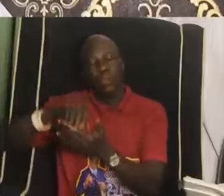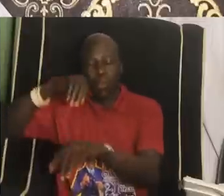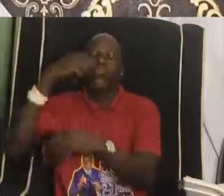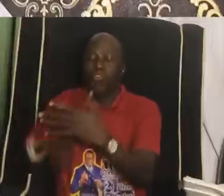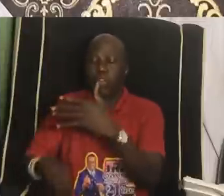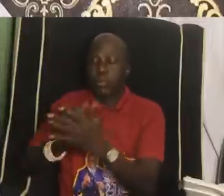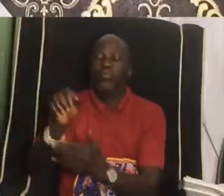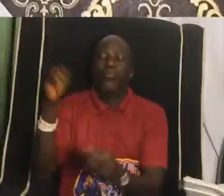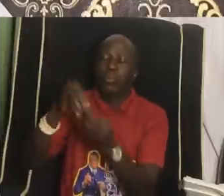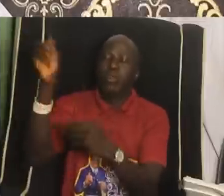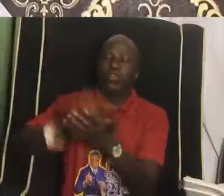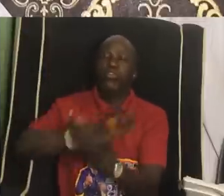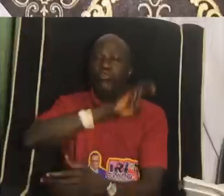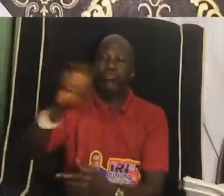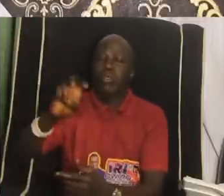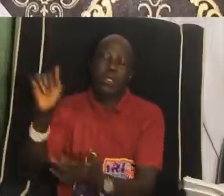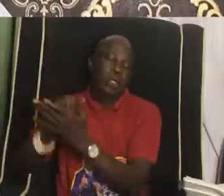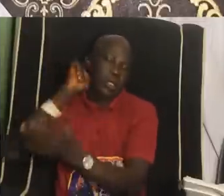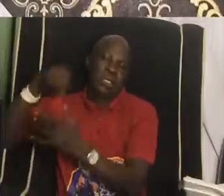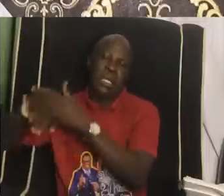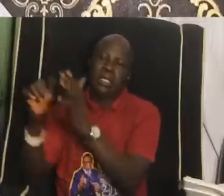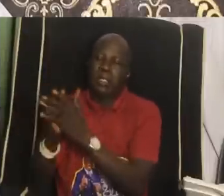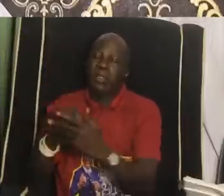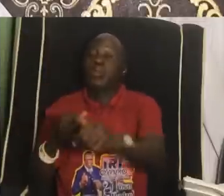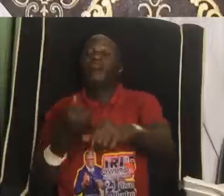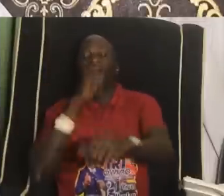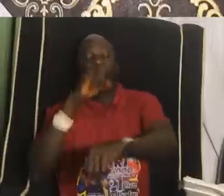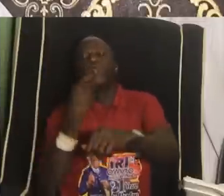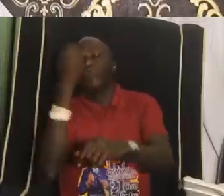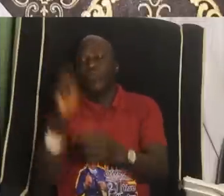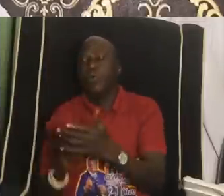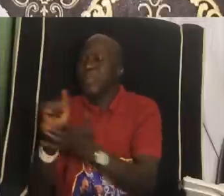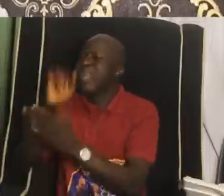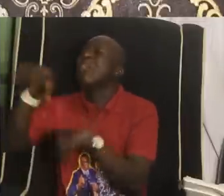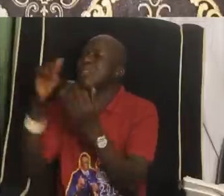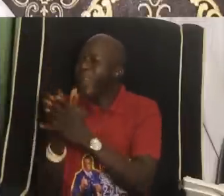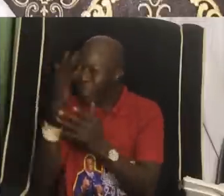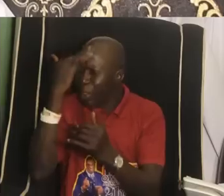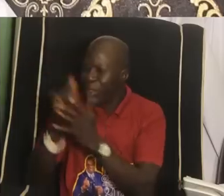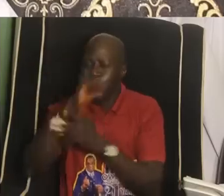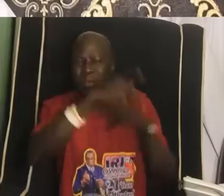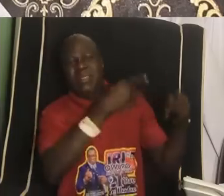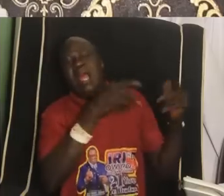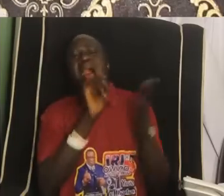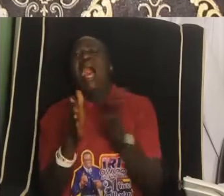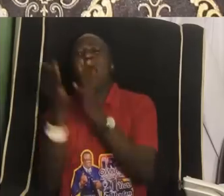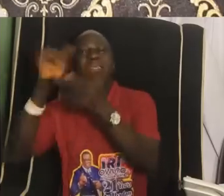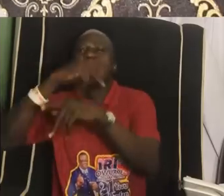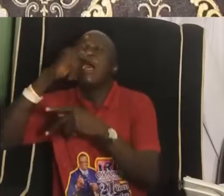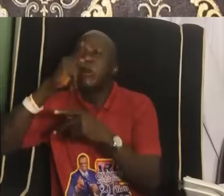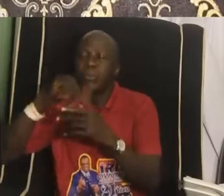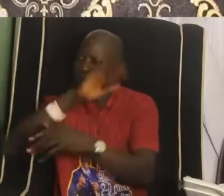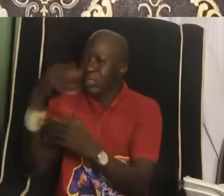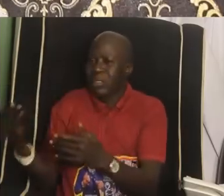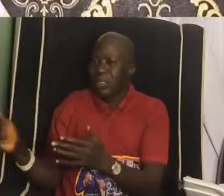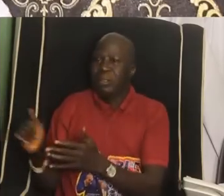be more than 200 naira. She was not surprised how the prophet asked for such. Loju ala awon kan